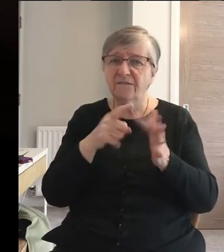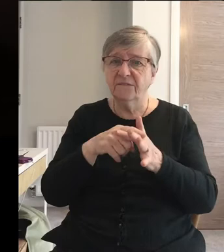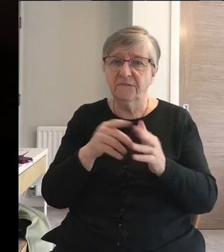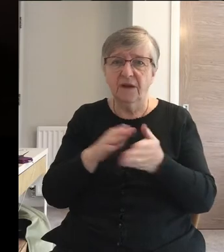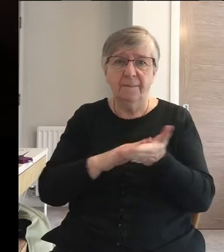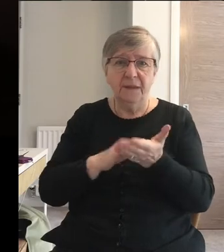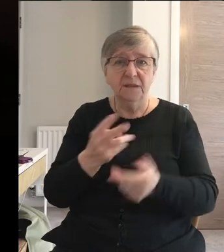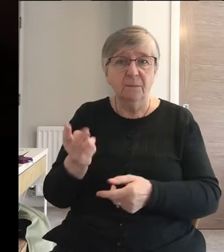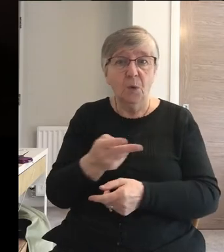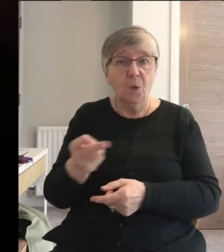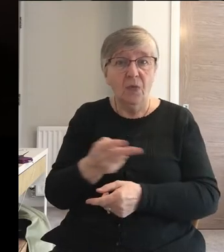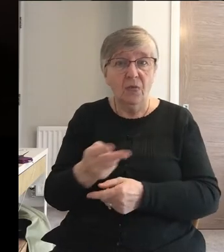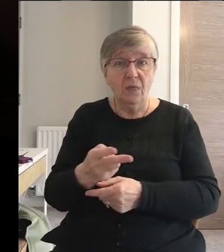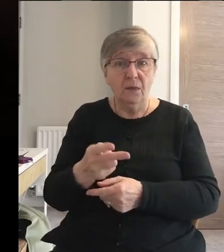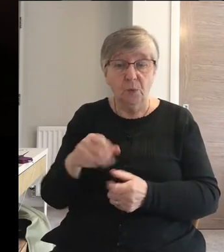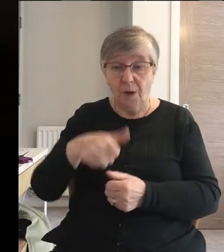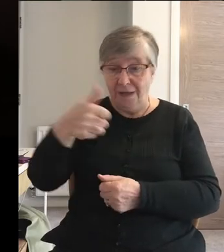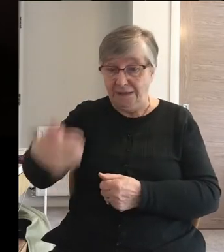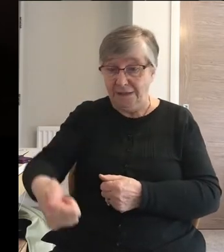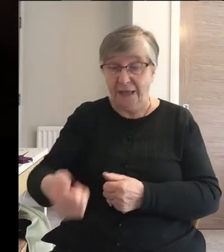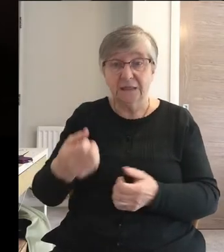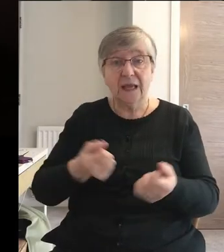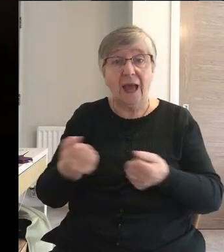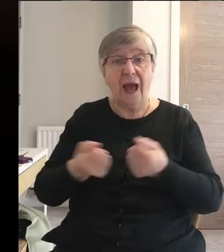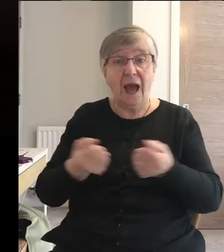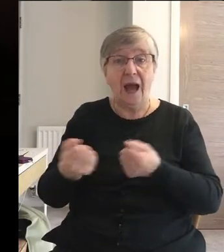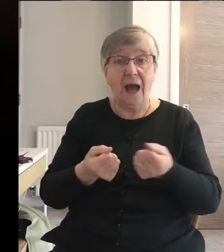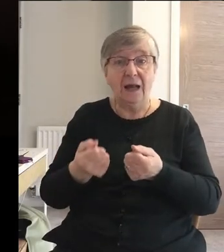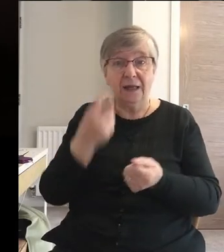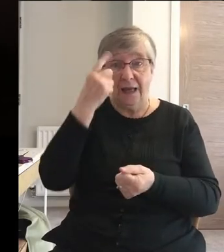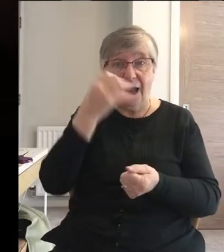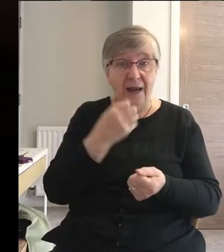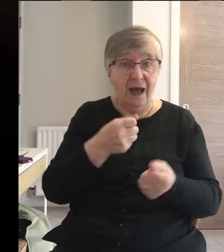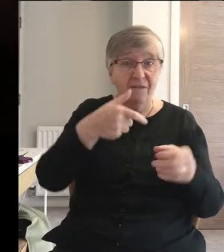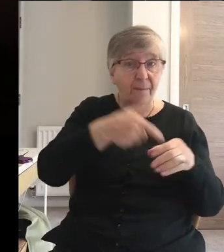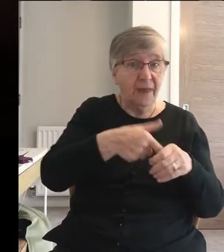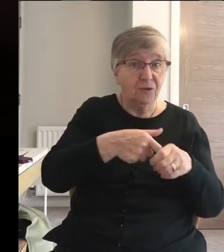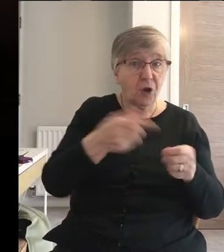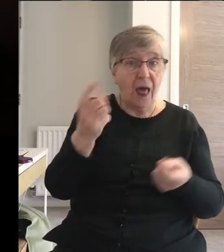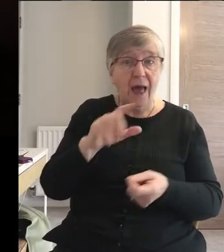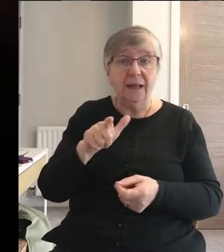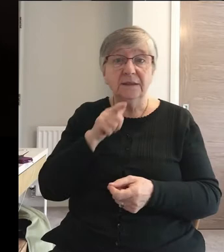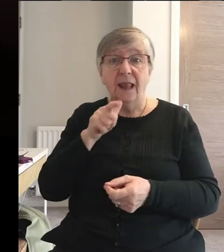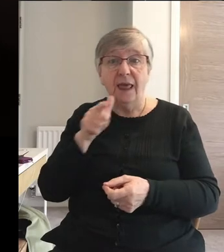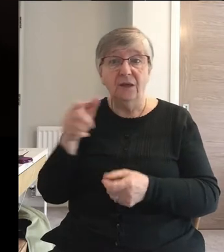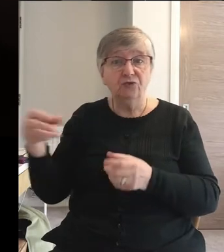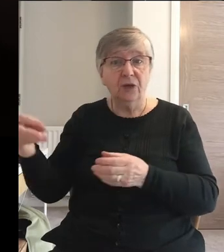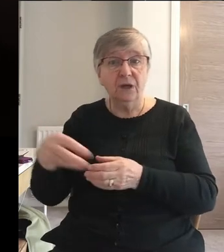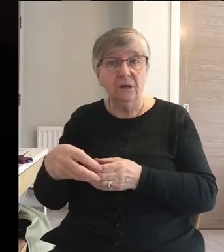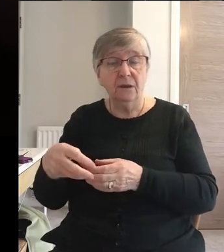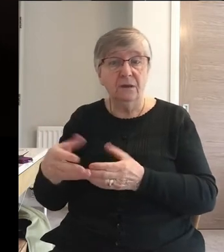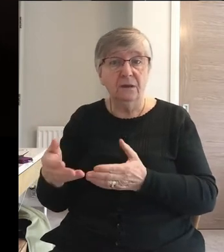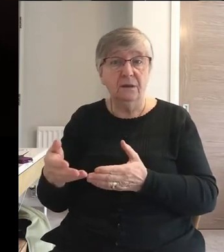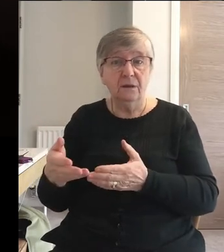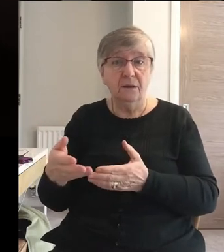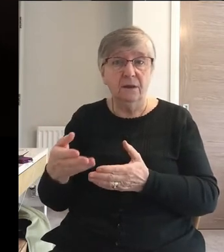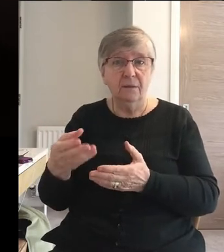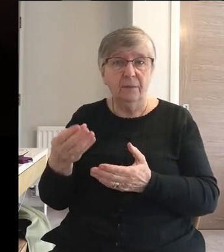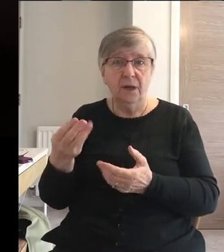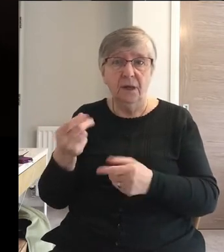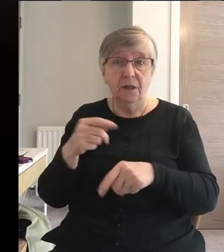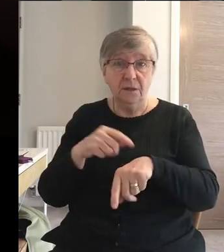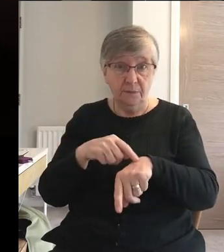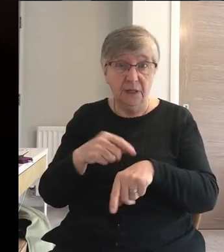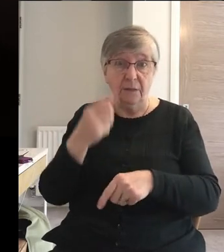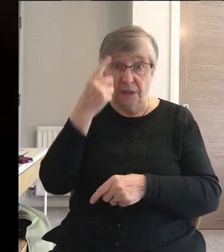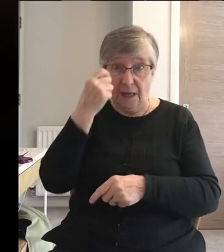both. My next car could be one that runs on both electricity and petrol. But there are times